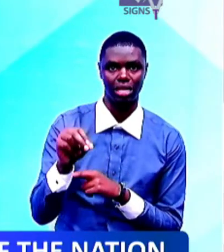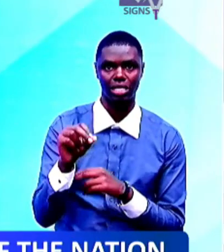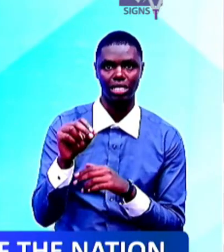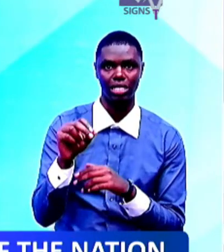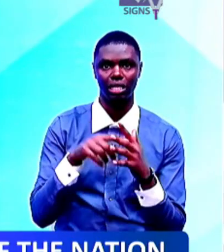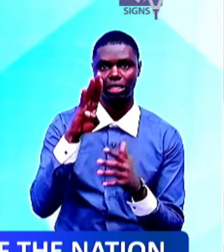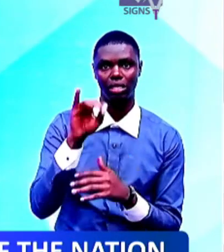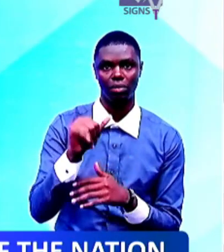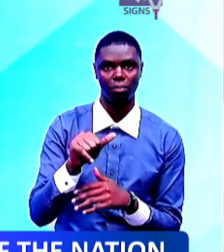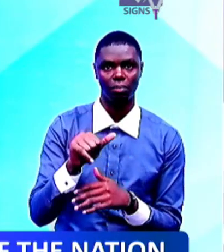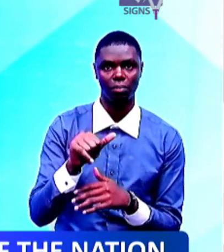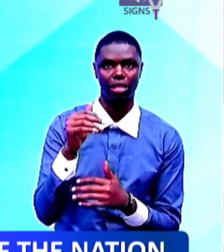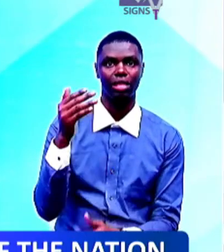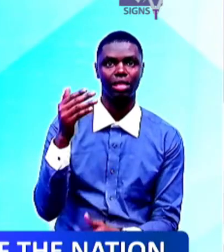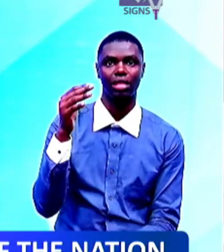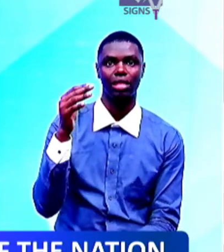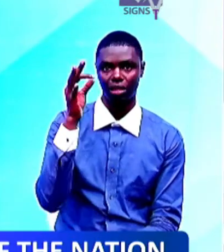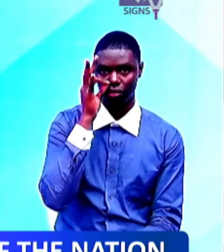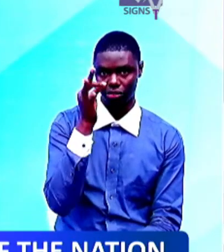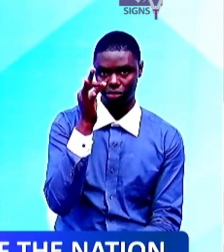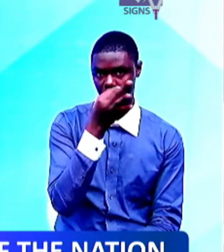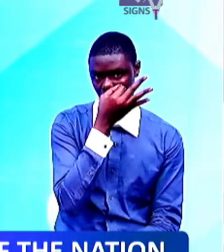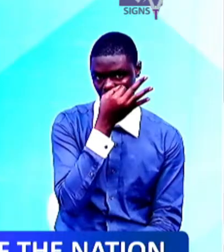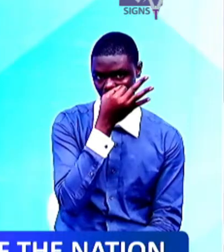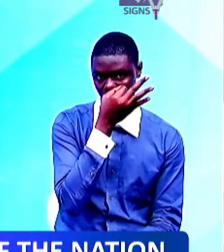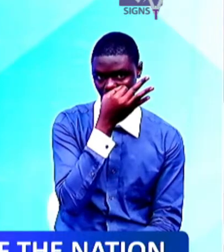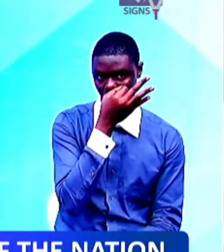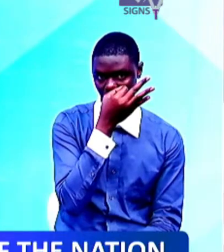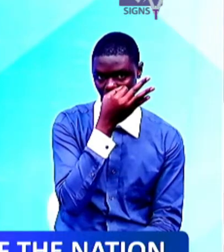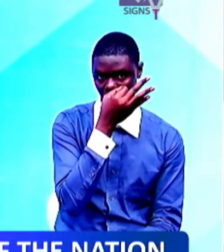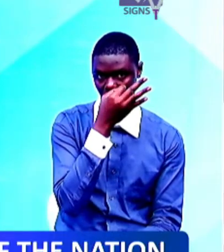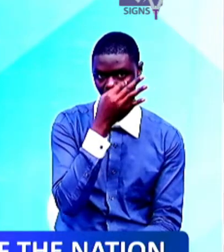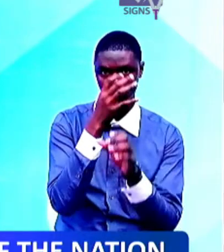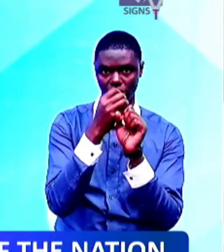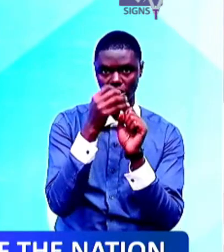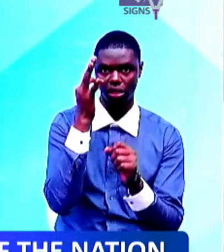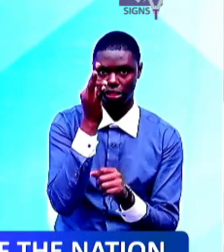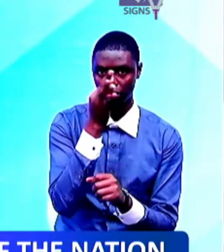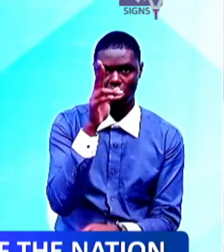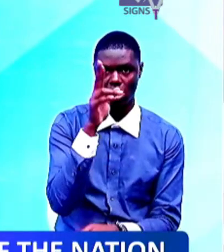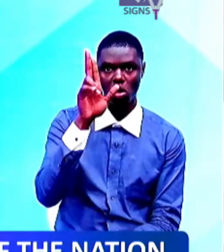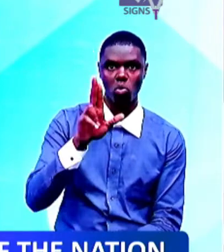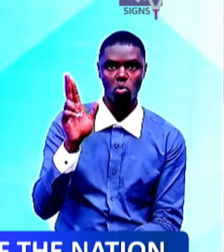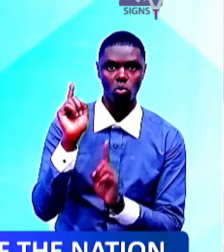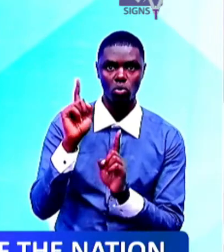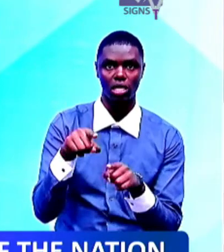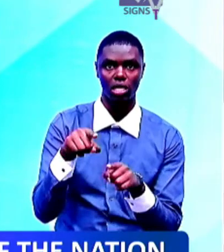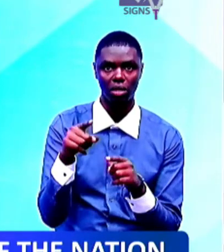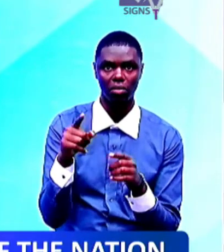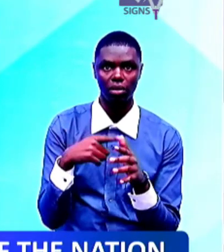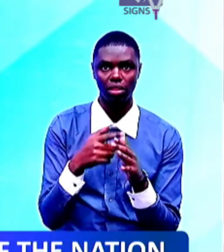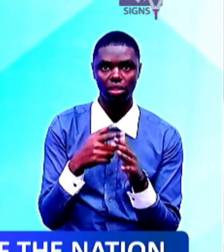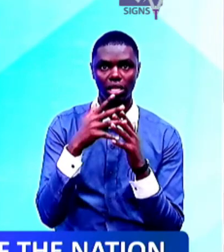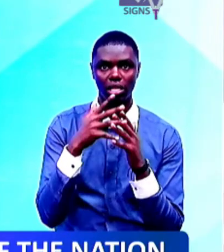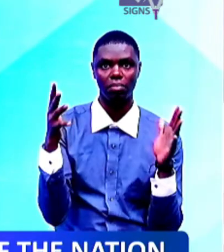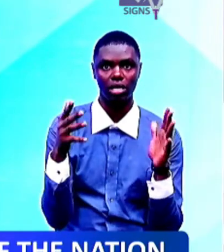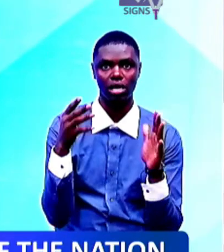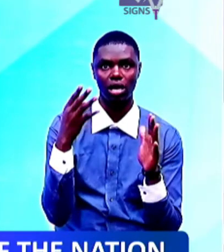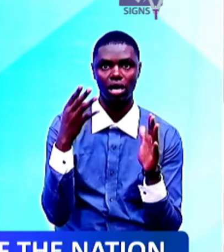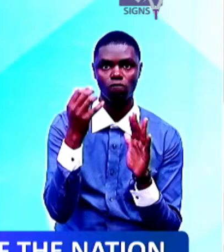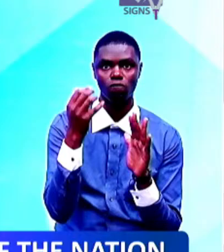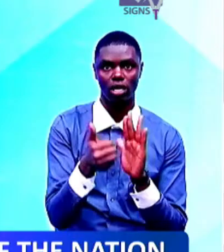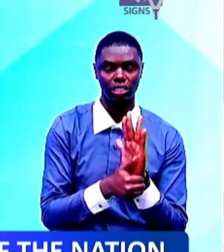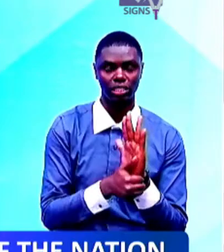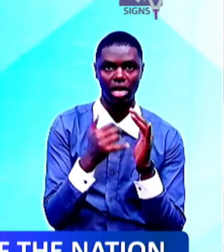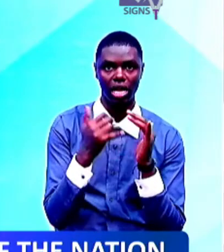started by the then President Mwai Kibaki. Who came in, he brought his Big Four agenda. Now we are